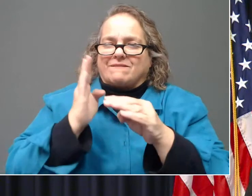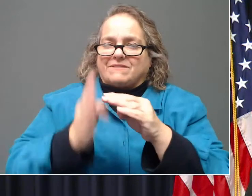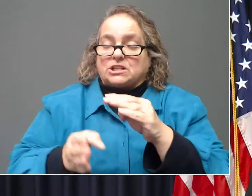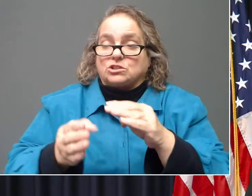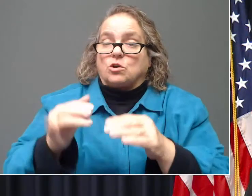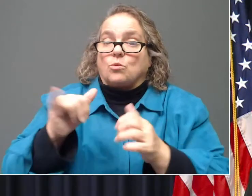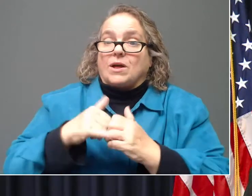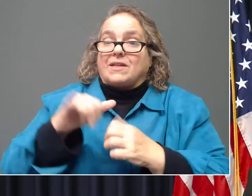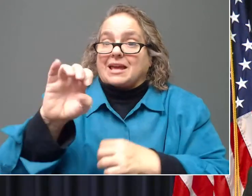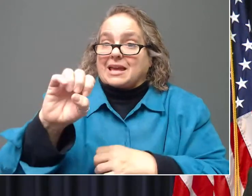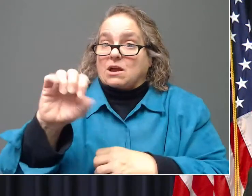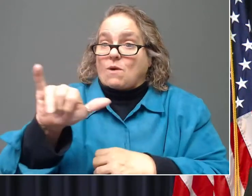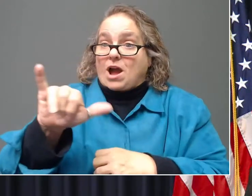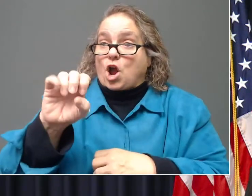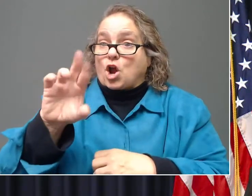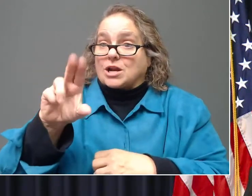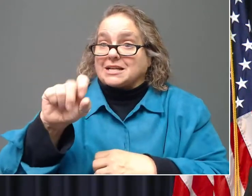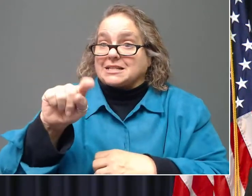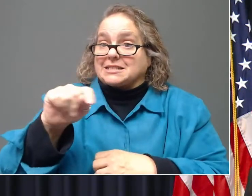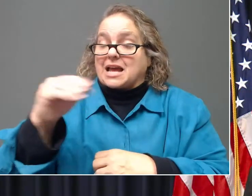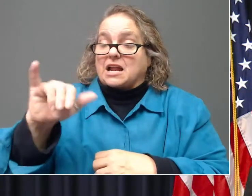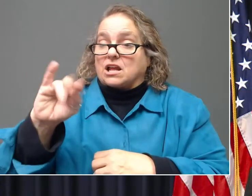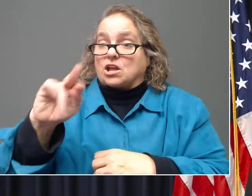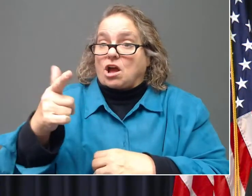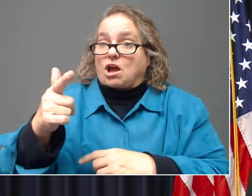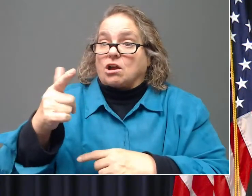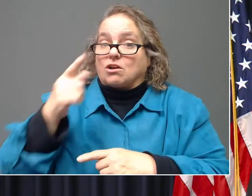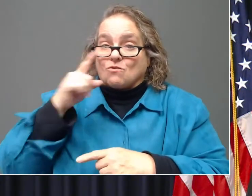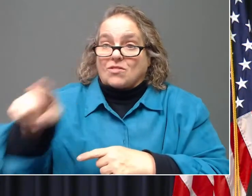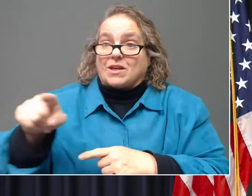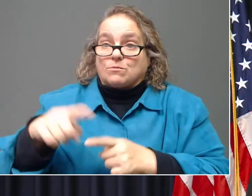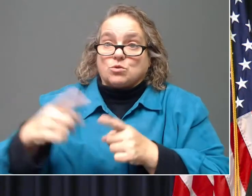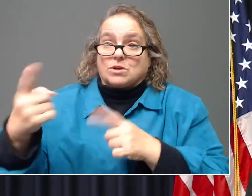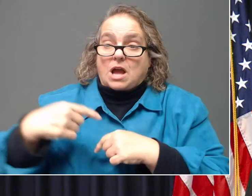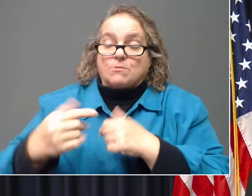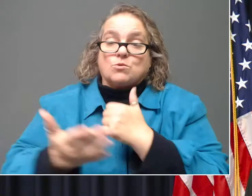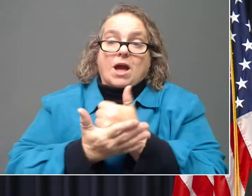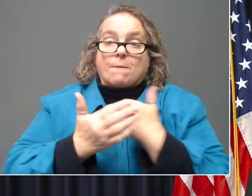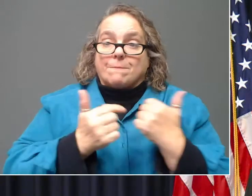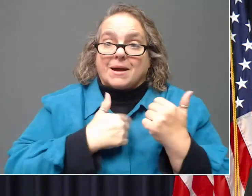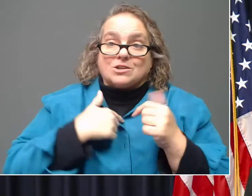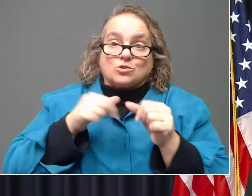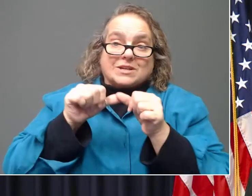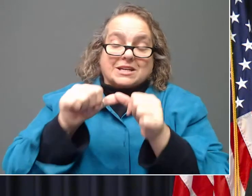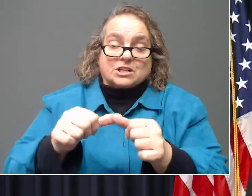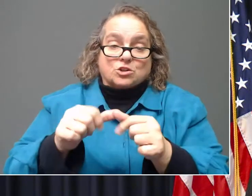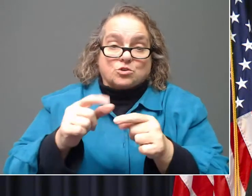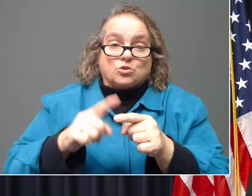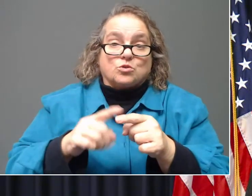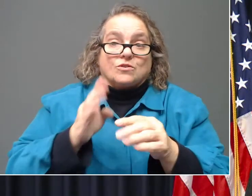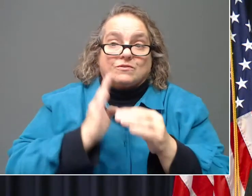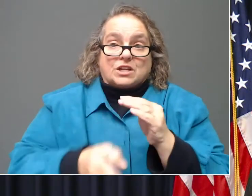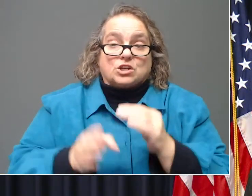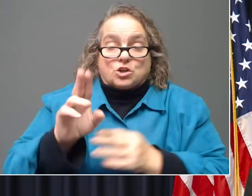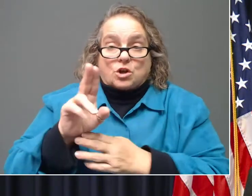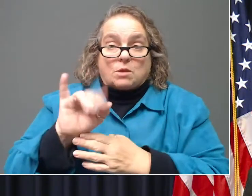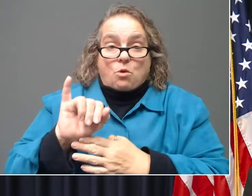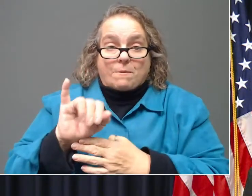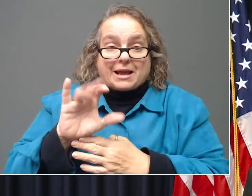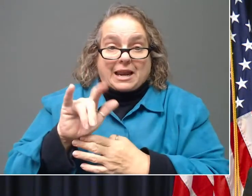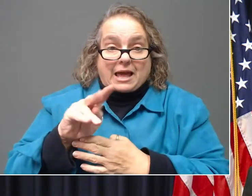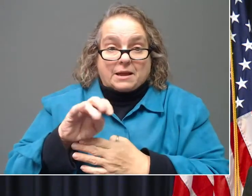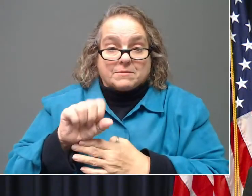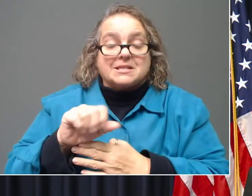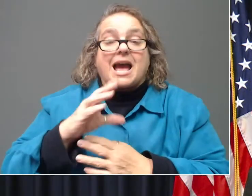E&Y for their return to help us continue to get through claims. There is a plan in place for